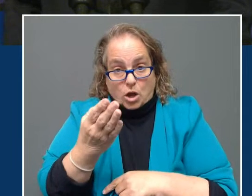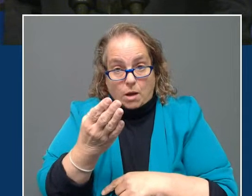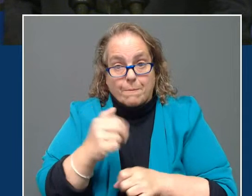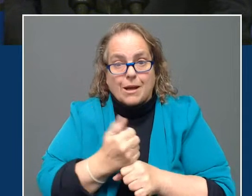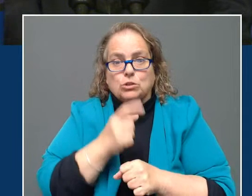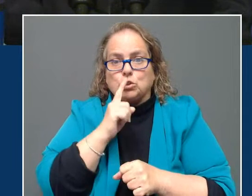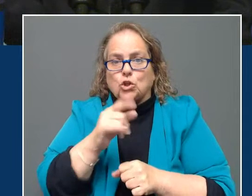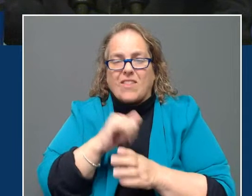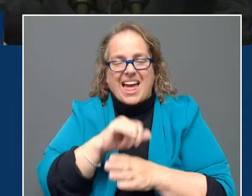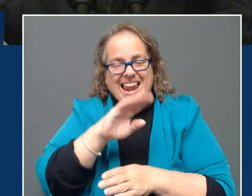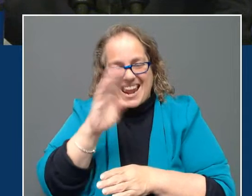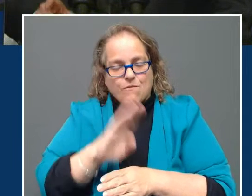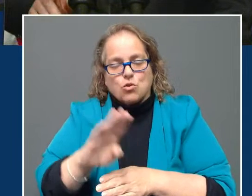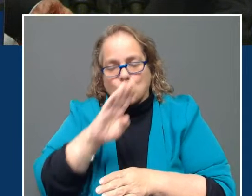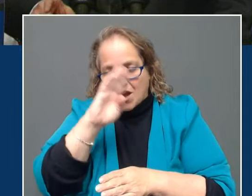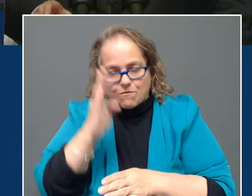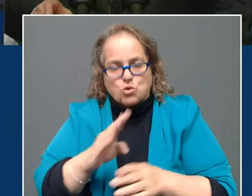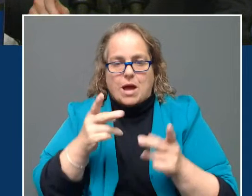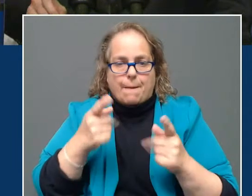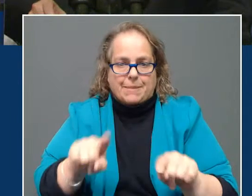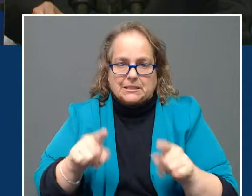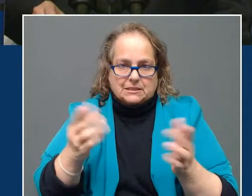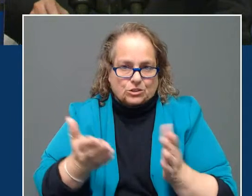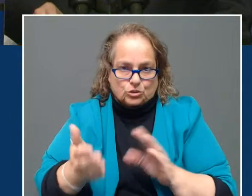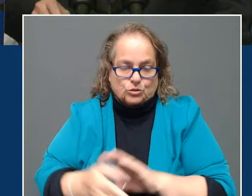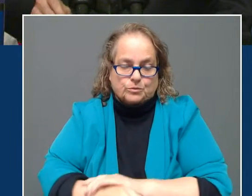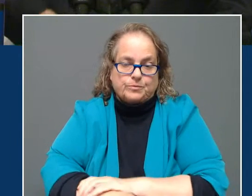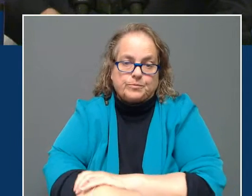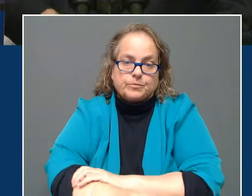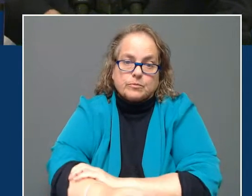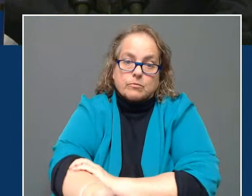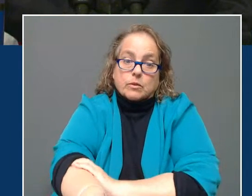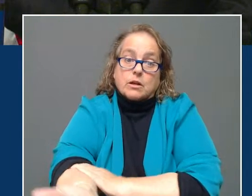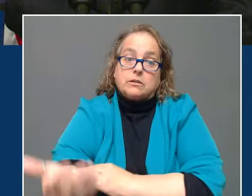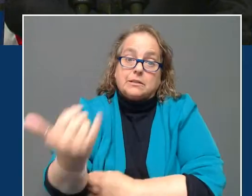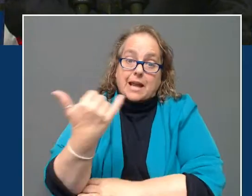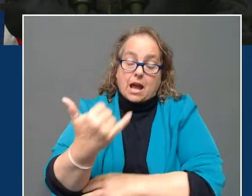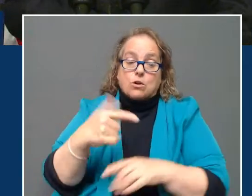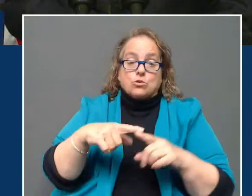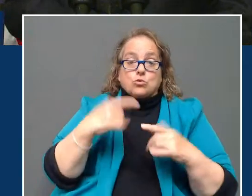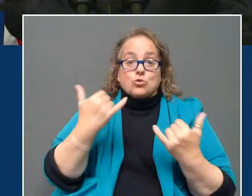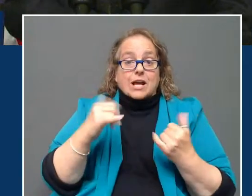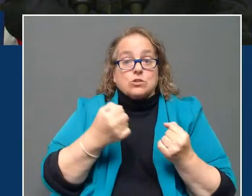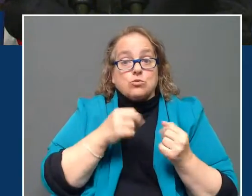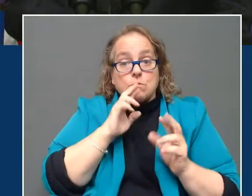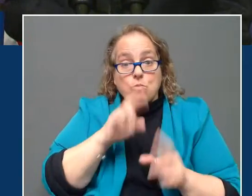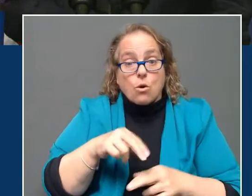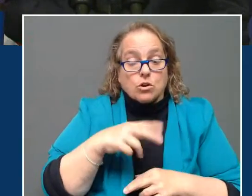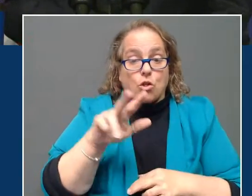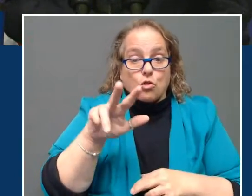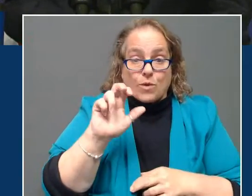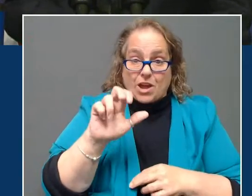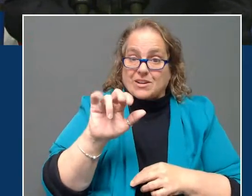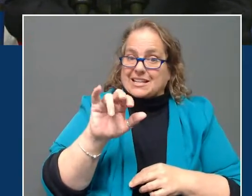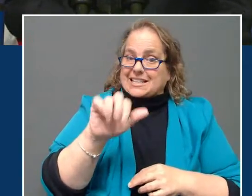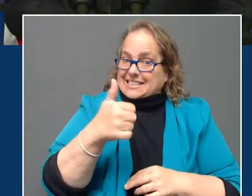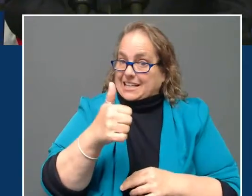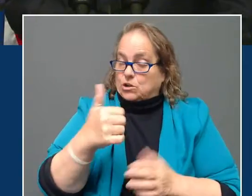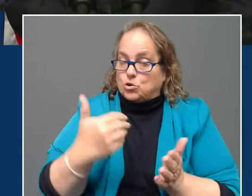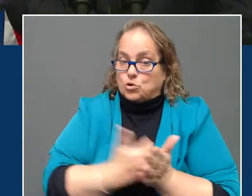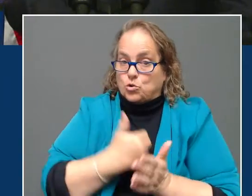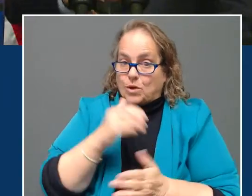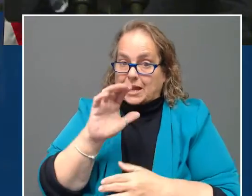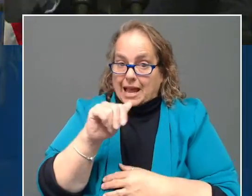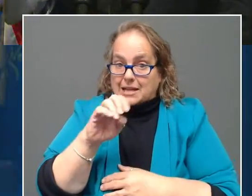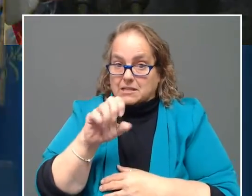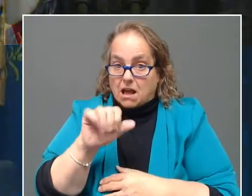ever happens here. All right, going to today's report. Today we're reporting 310 new cases of